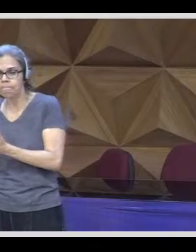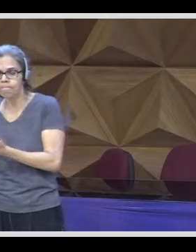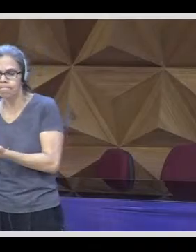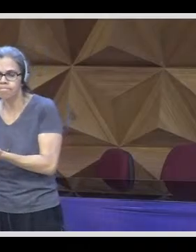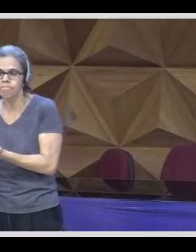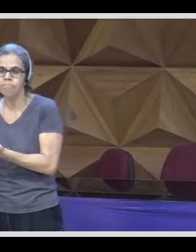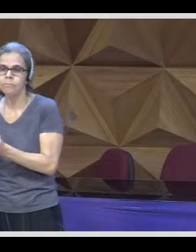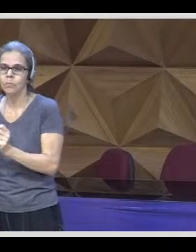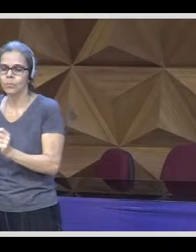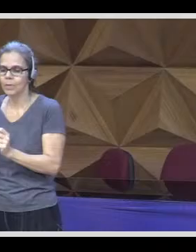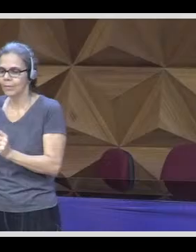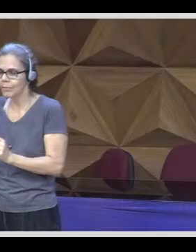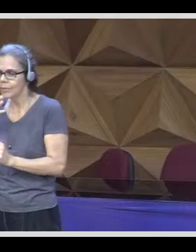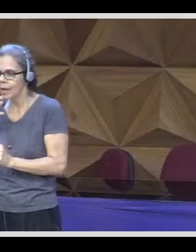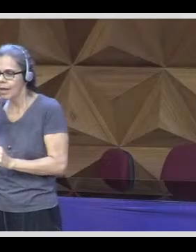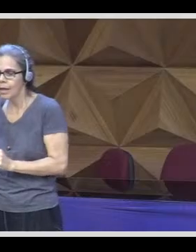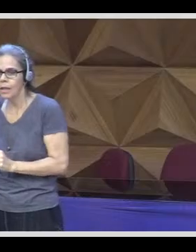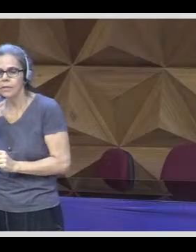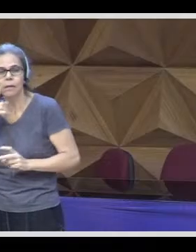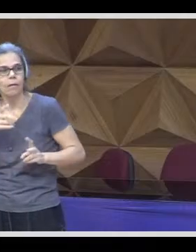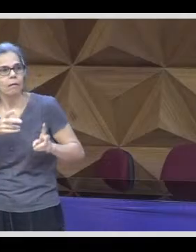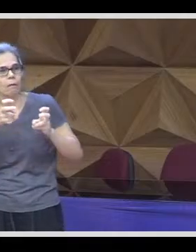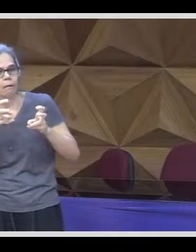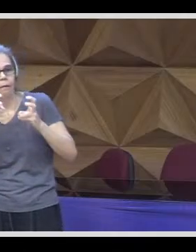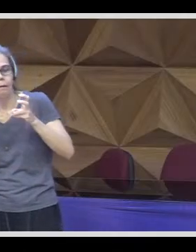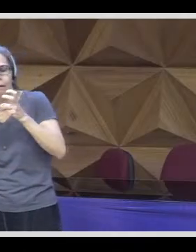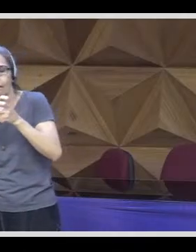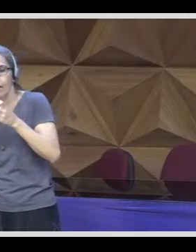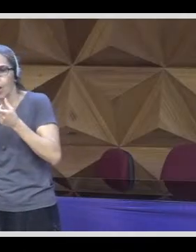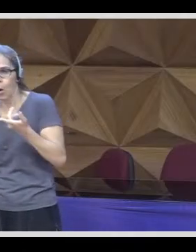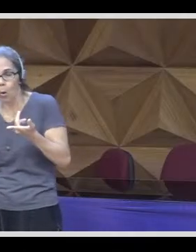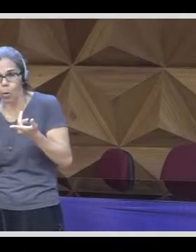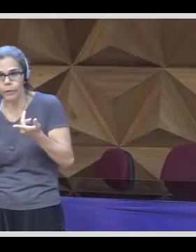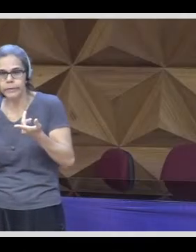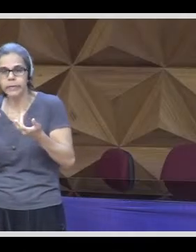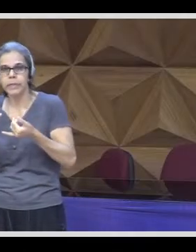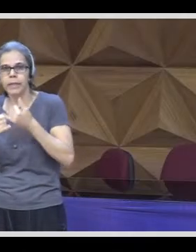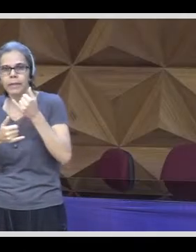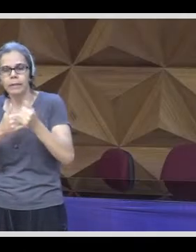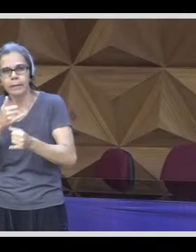not appropriate for them. What we did more